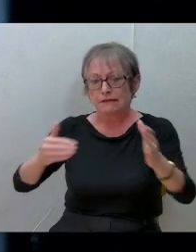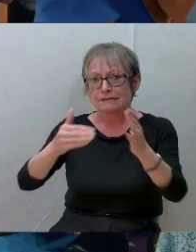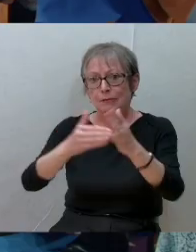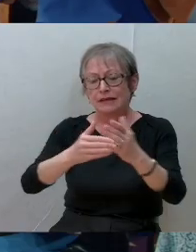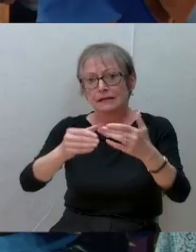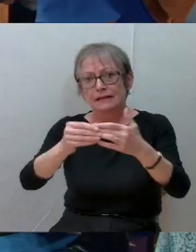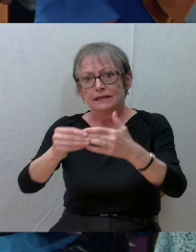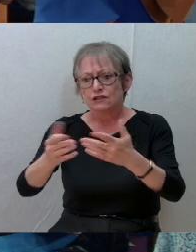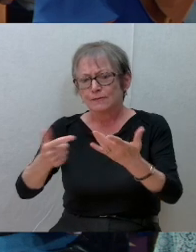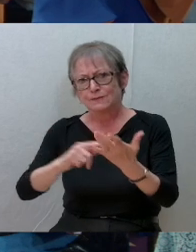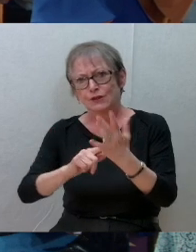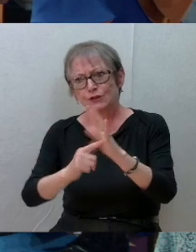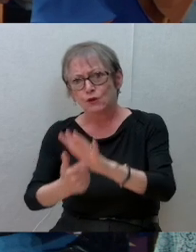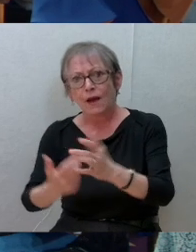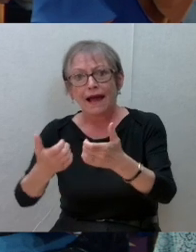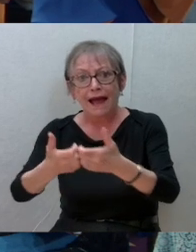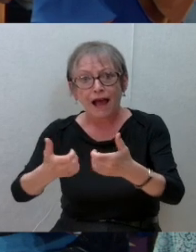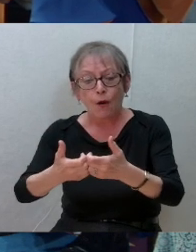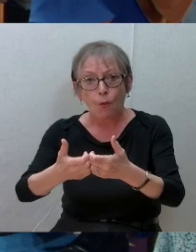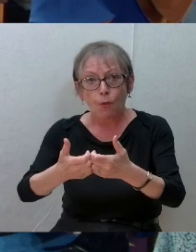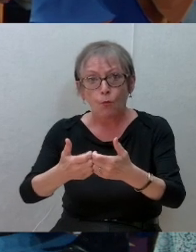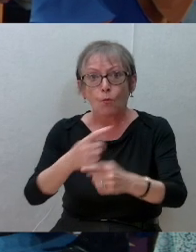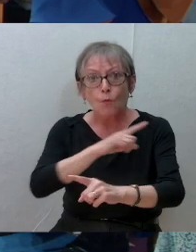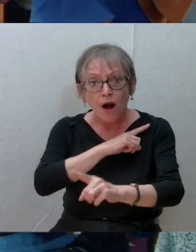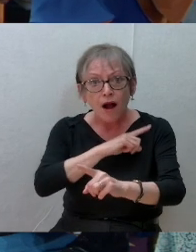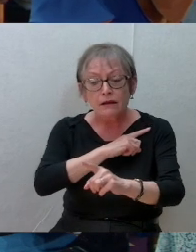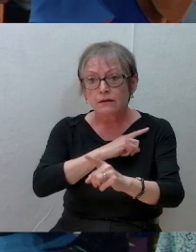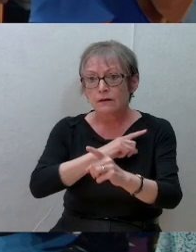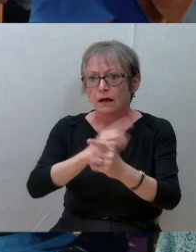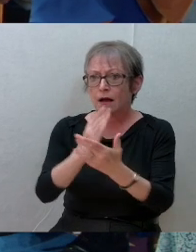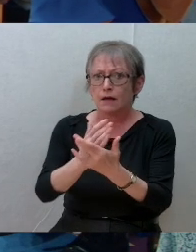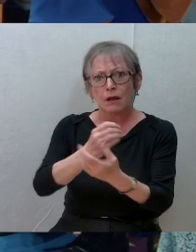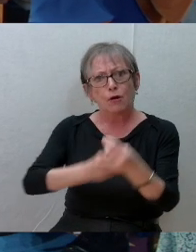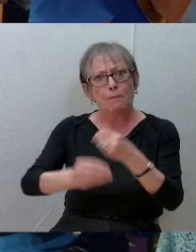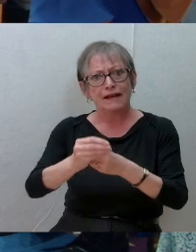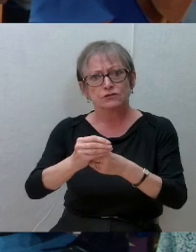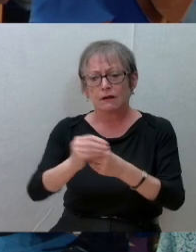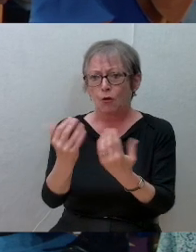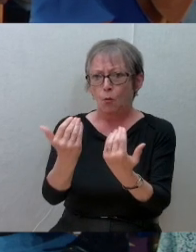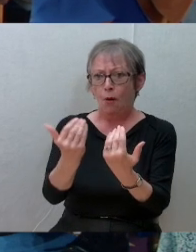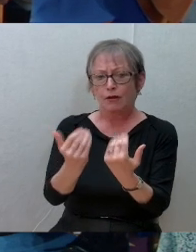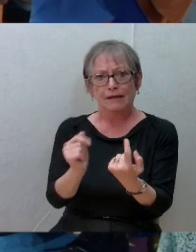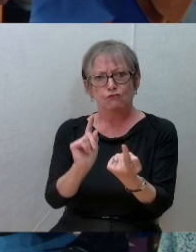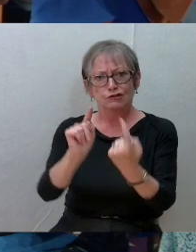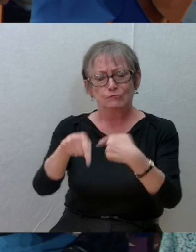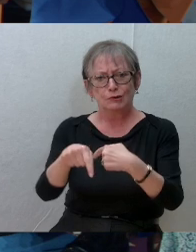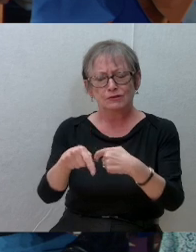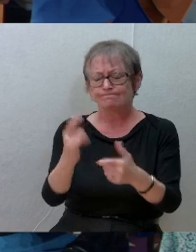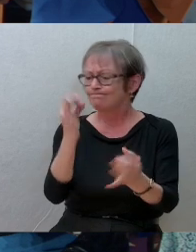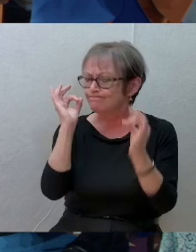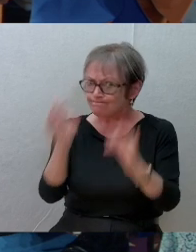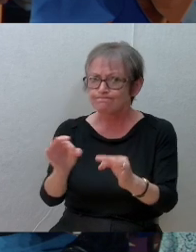leadership demonstrates how and why a compassionate and welcoming response is